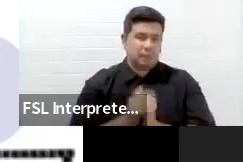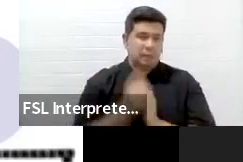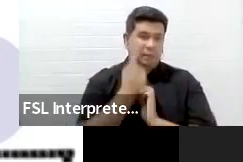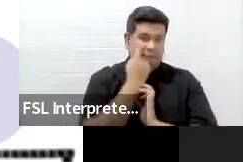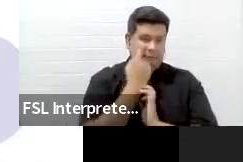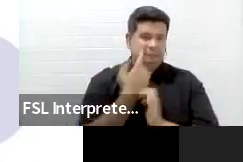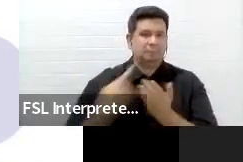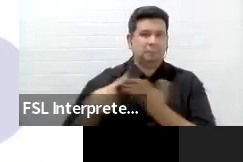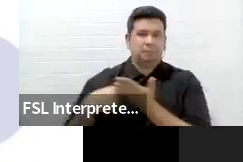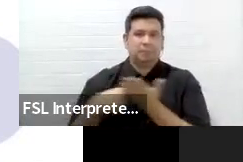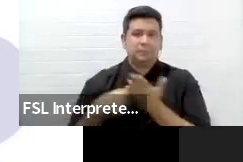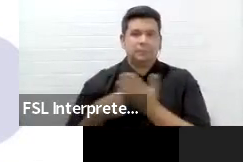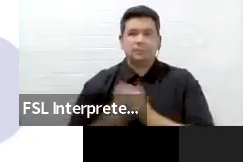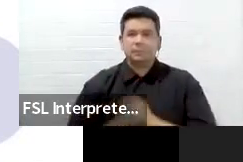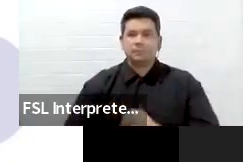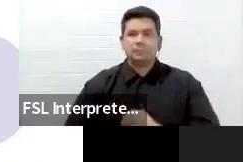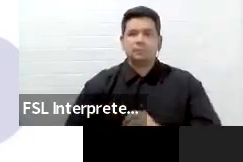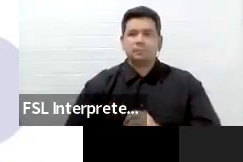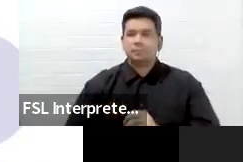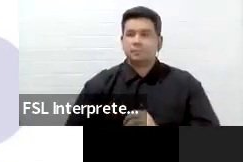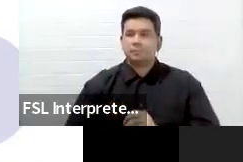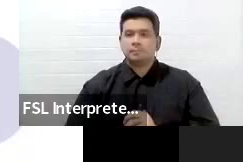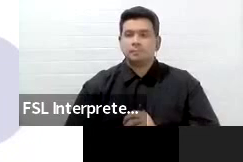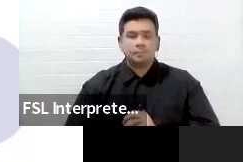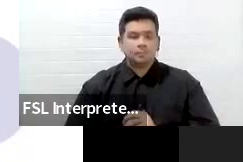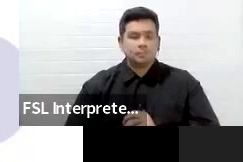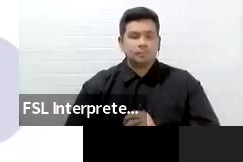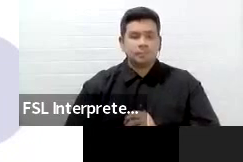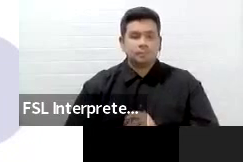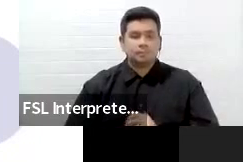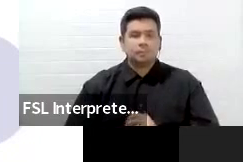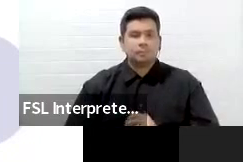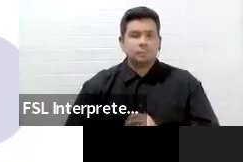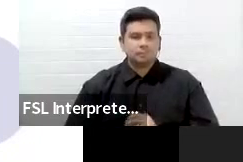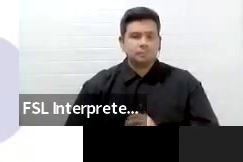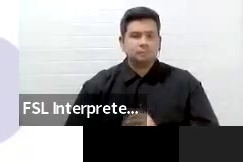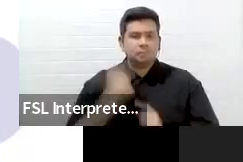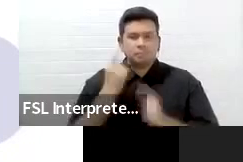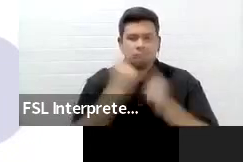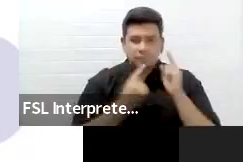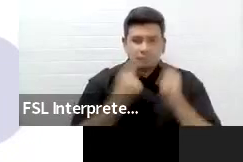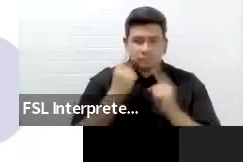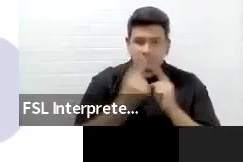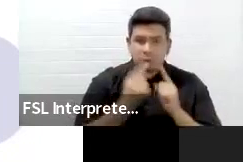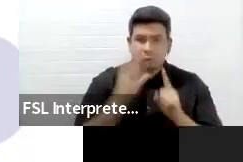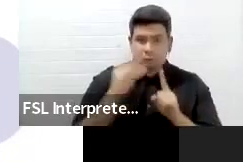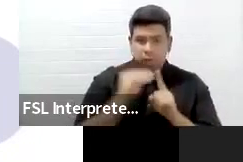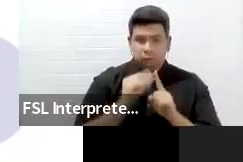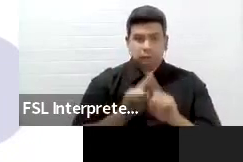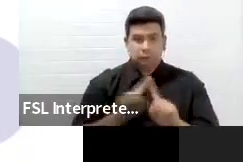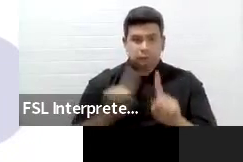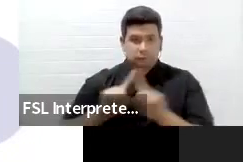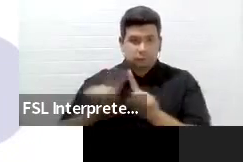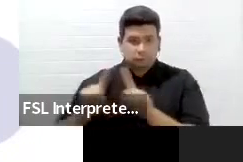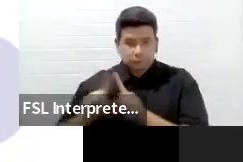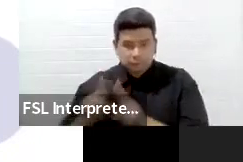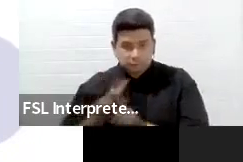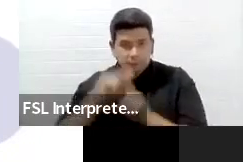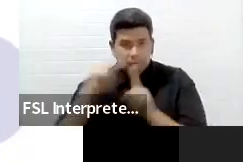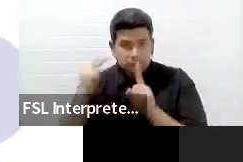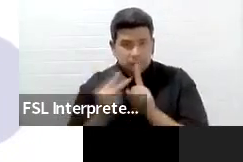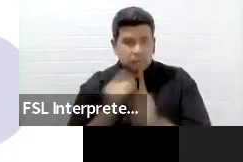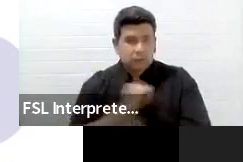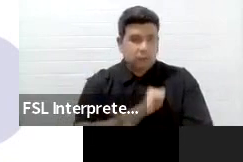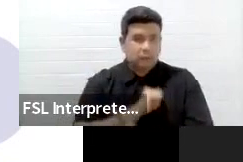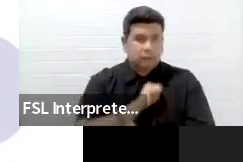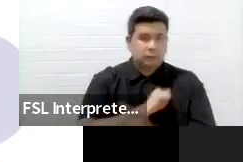already before. One should also consider the cultural differences with regard to perception, attitudes,